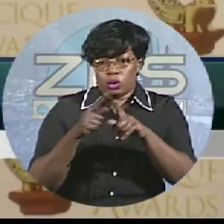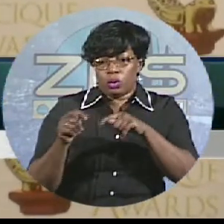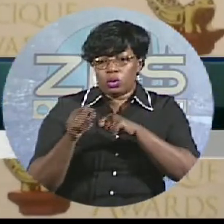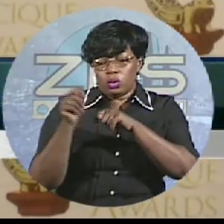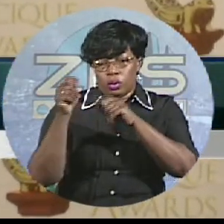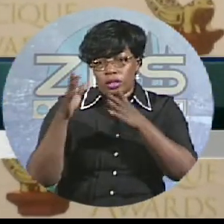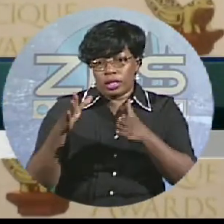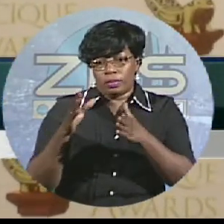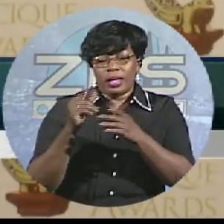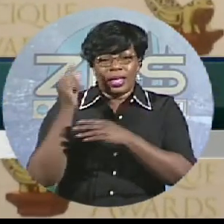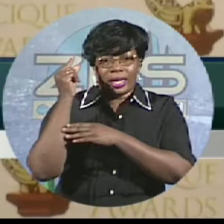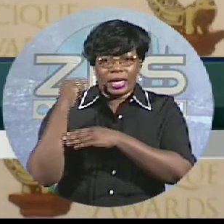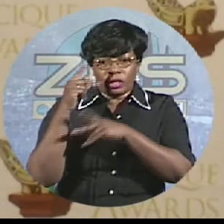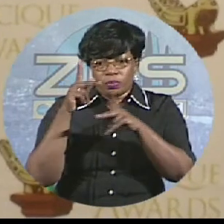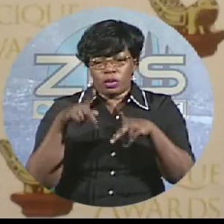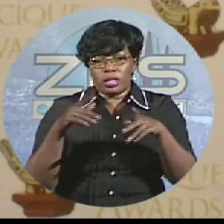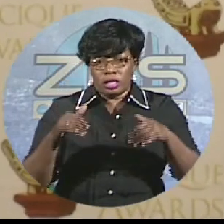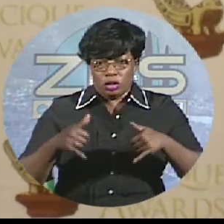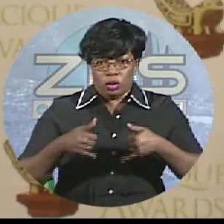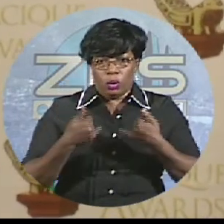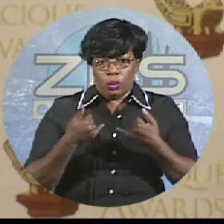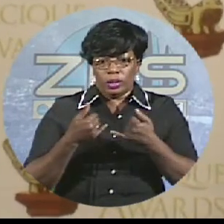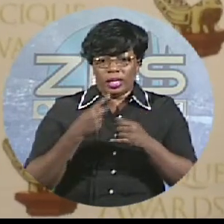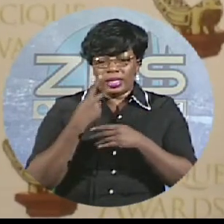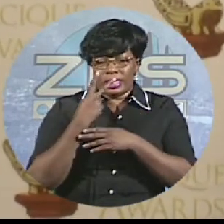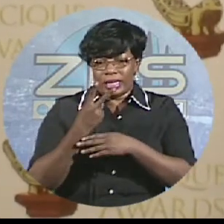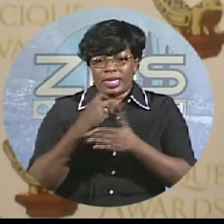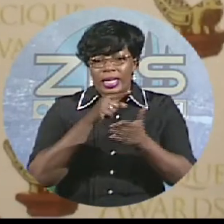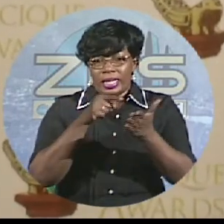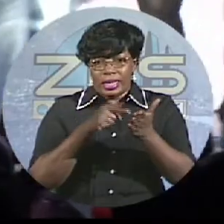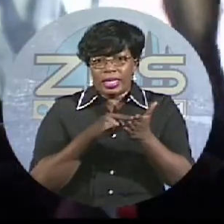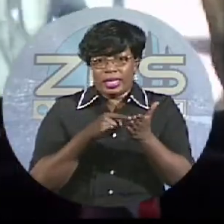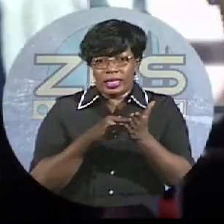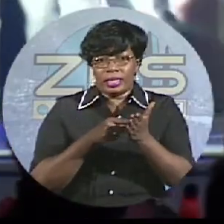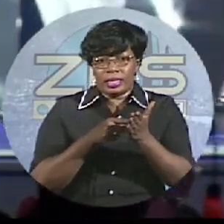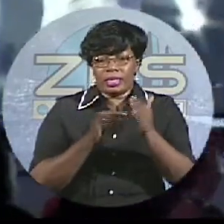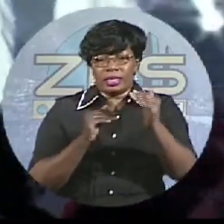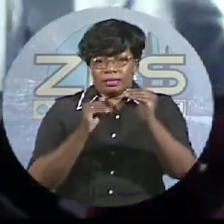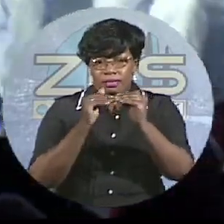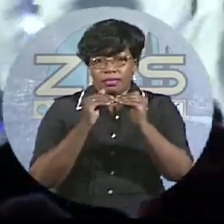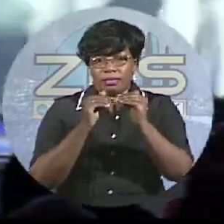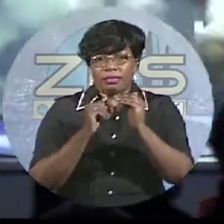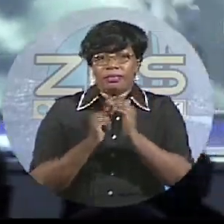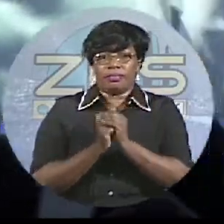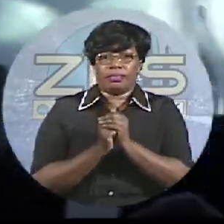really enjoy, and letting others see that this is the benchmark. Altavis Munnings, ZNS Network News.